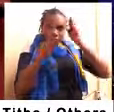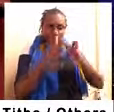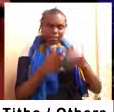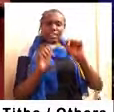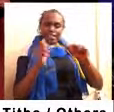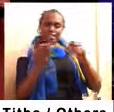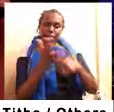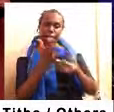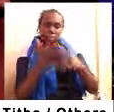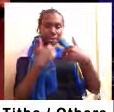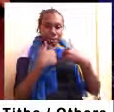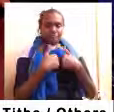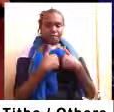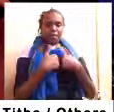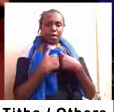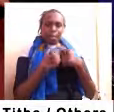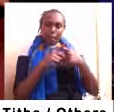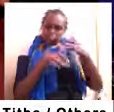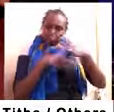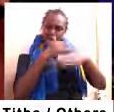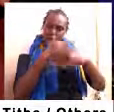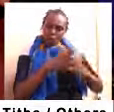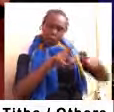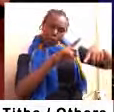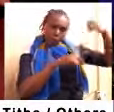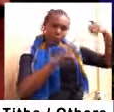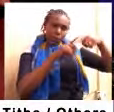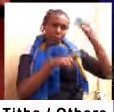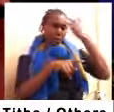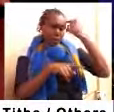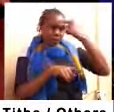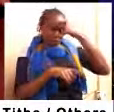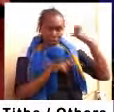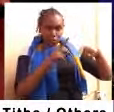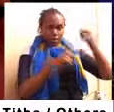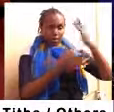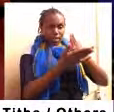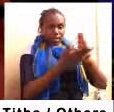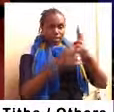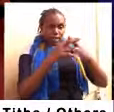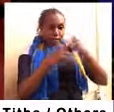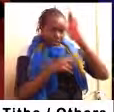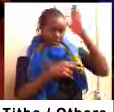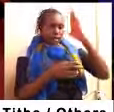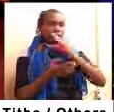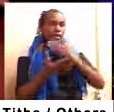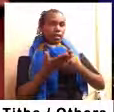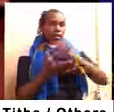us, we will always win because we are on the winning side. In the name of the Father, the Son, and the Holy Spirit. Amen.